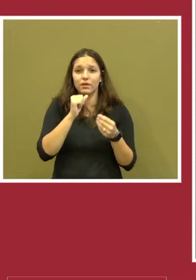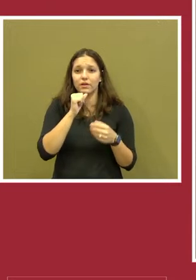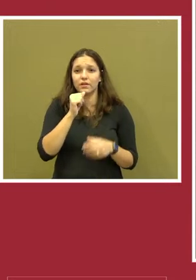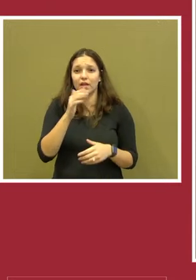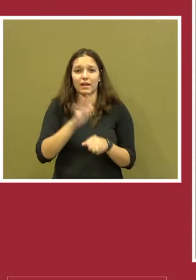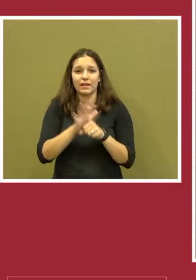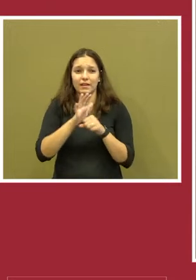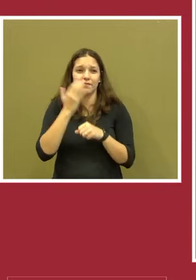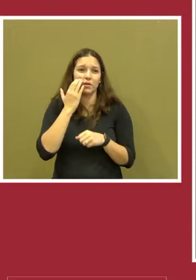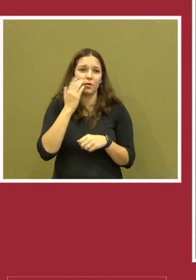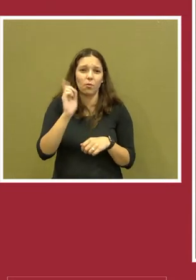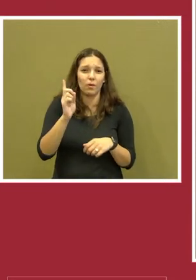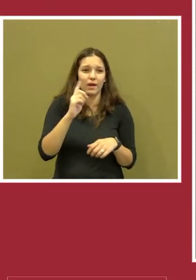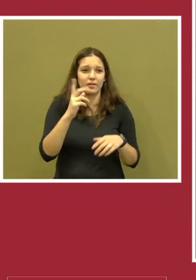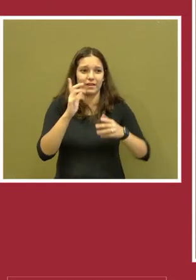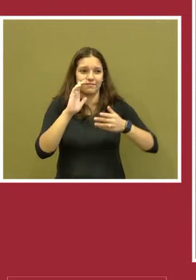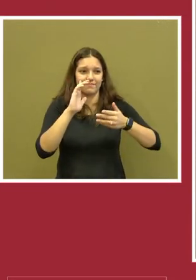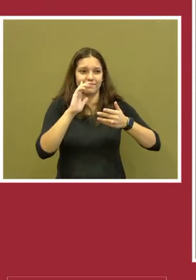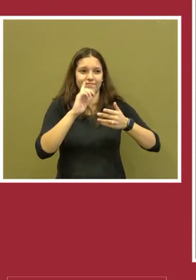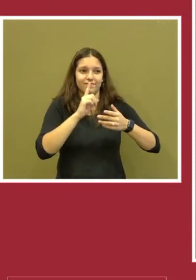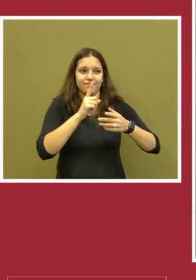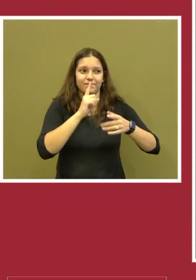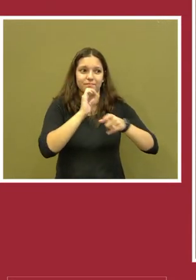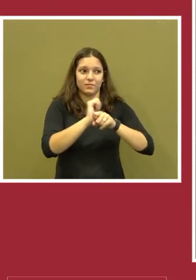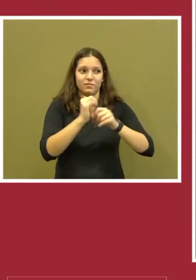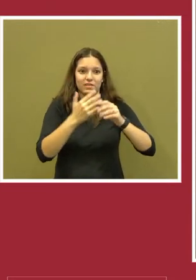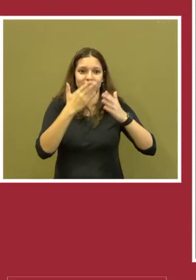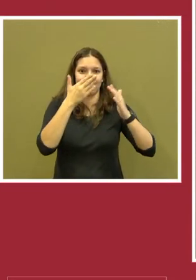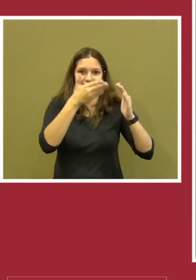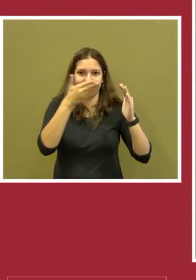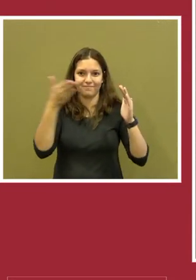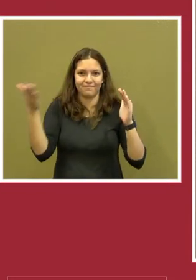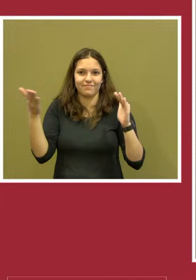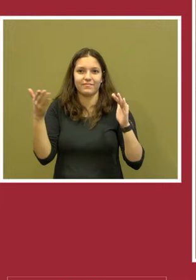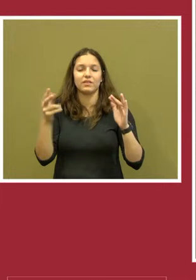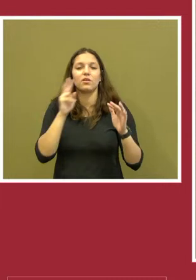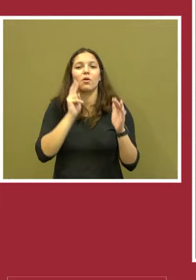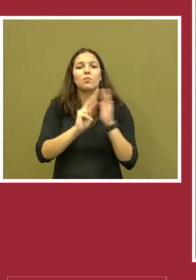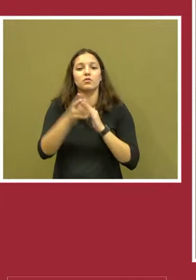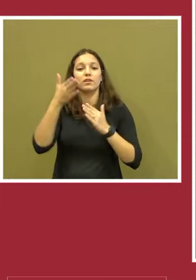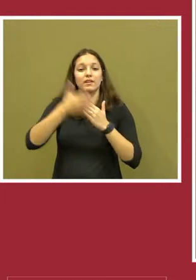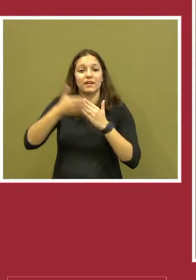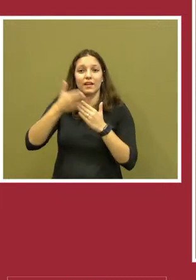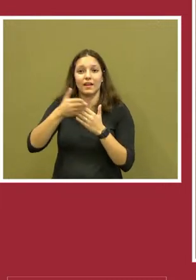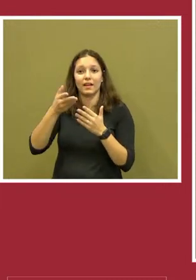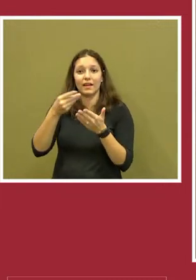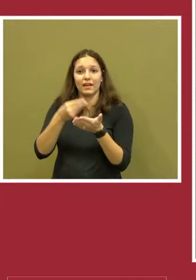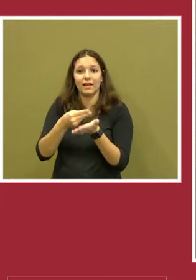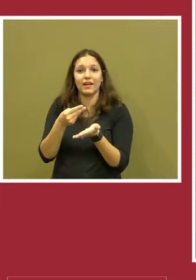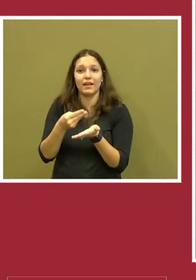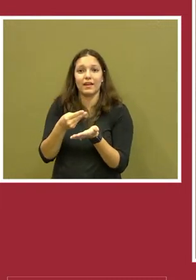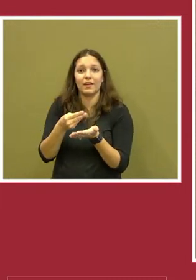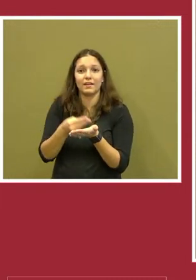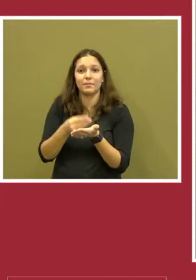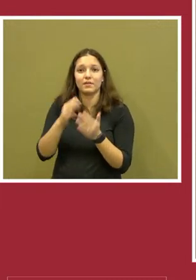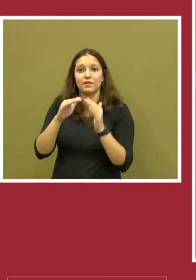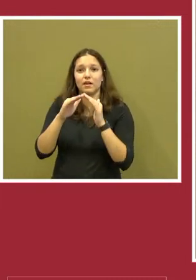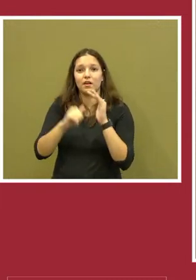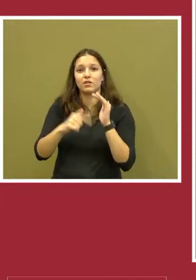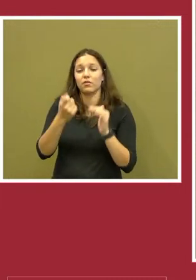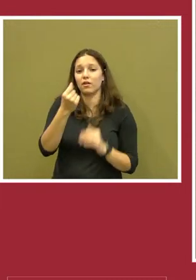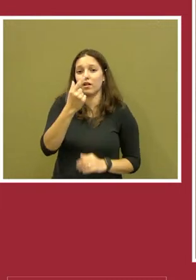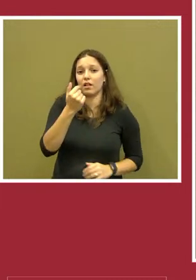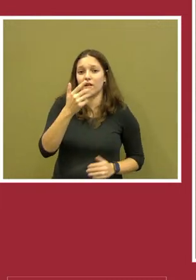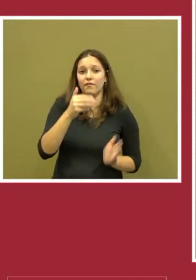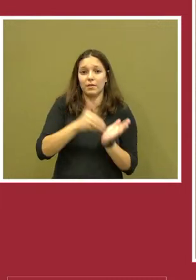are going to trend in for our expenses. So right now that's leaving us with projected ending fund balance that's just going to be about under $11